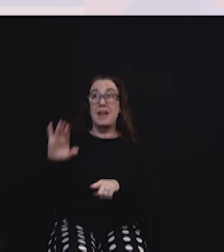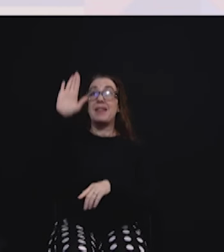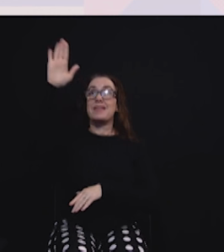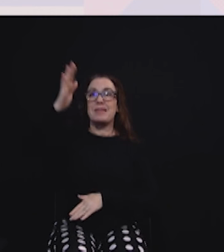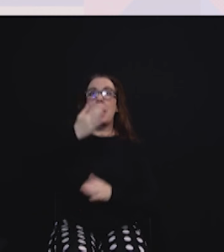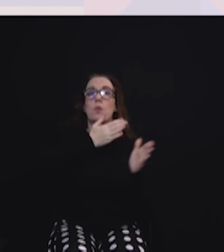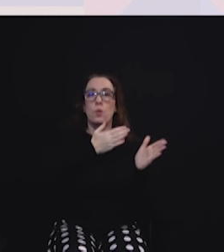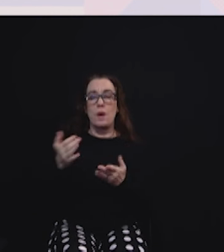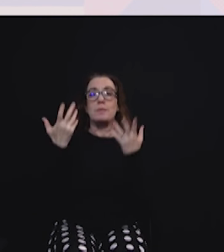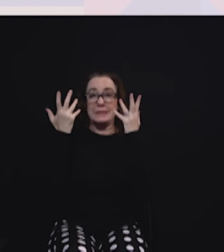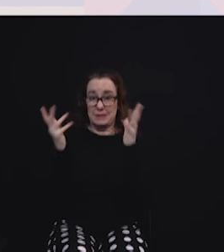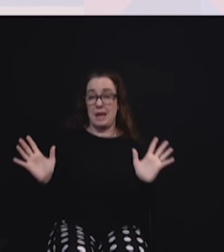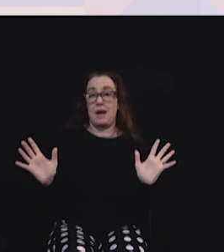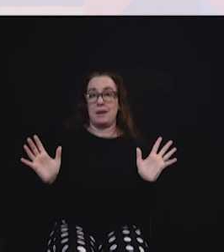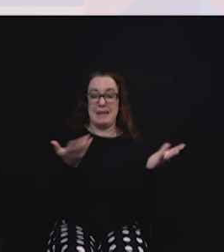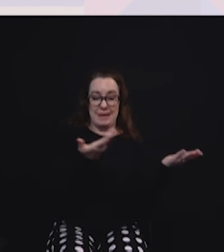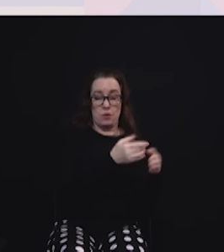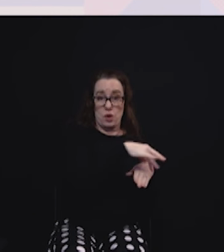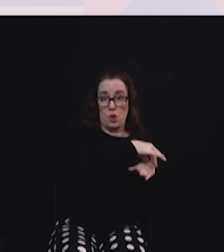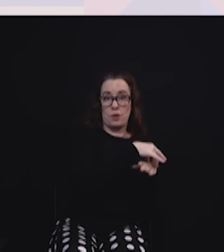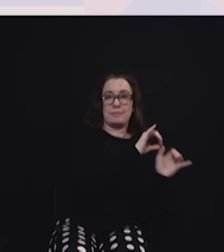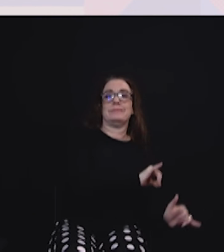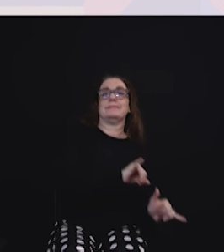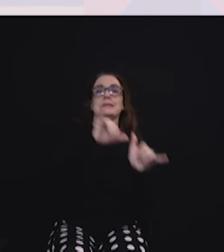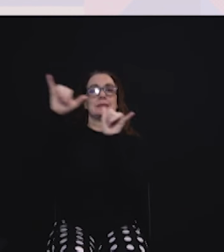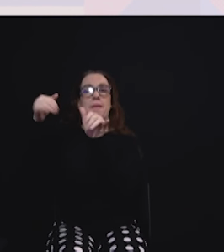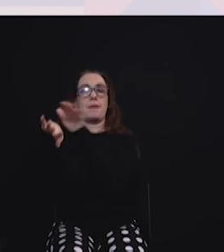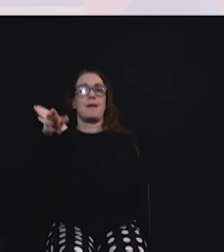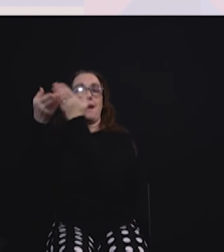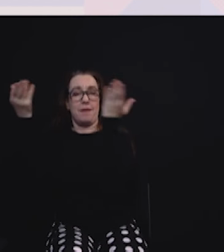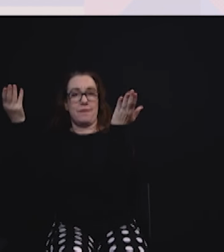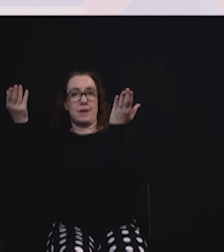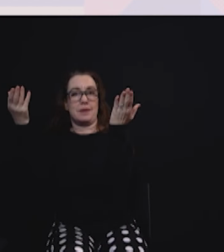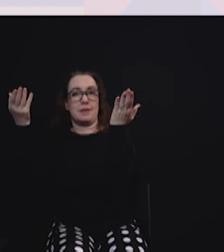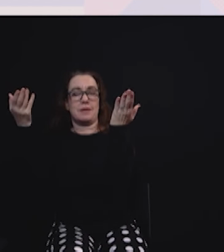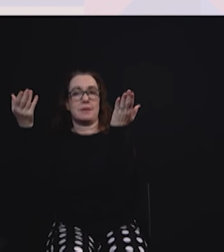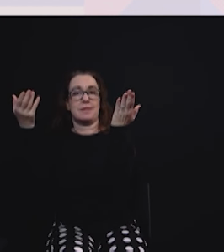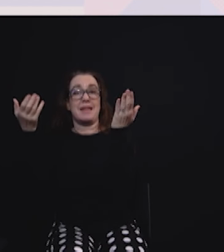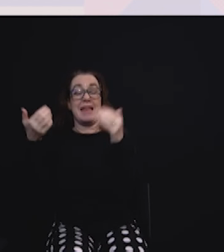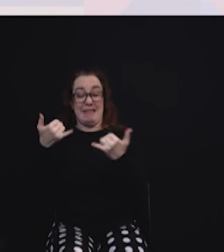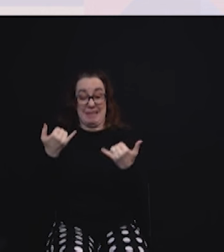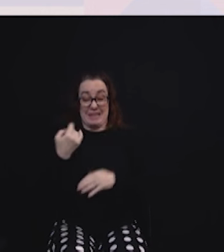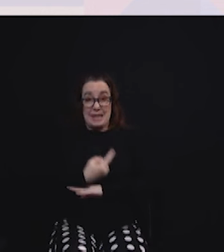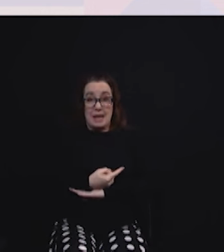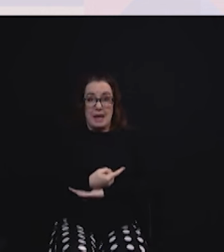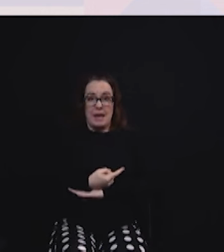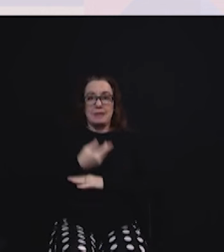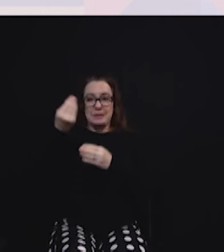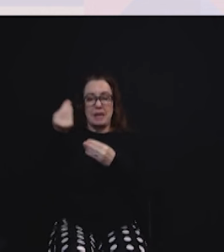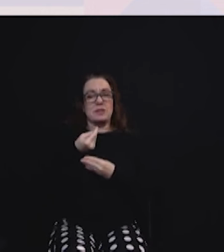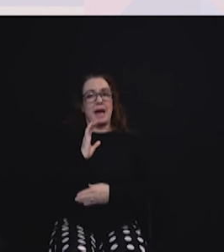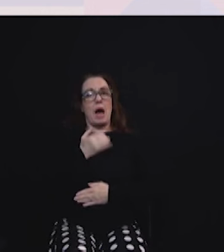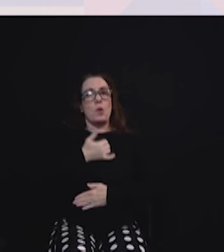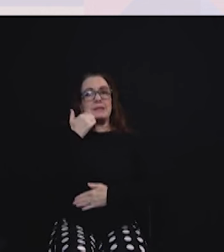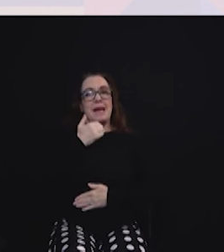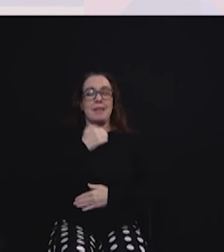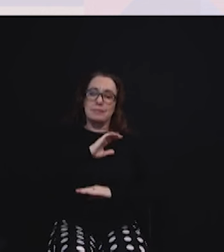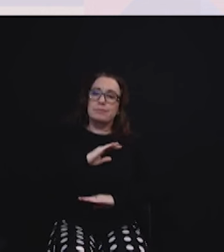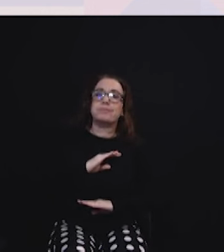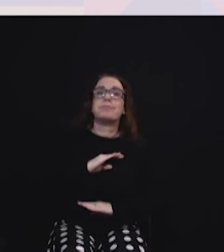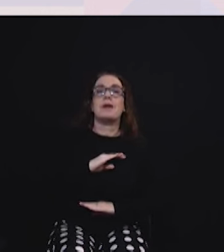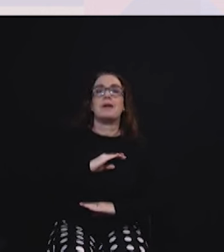be done on earth as it is in heaven. Give us this day our daily bread, and forgive